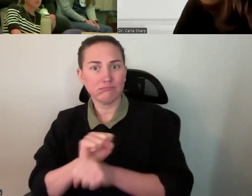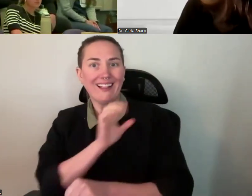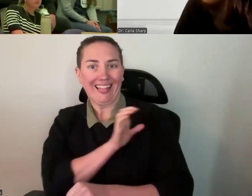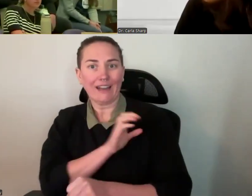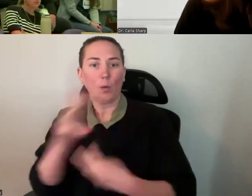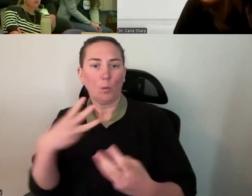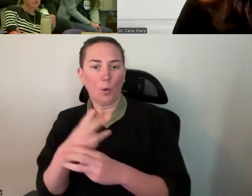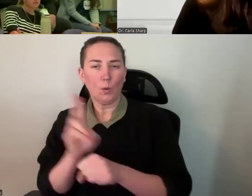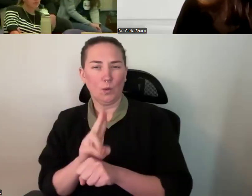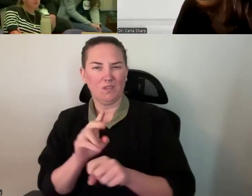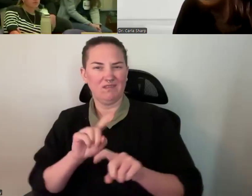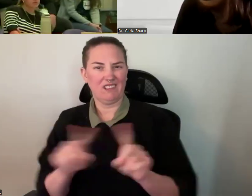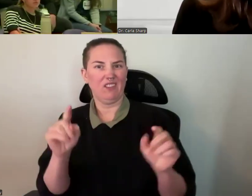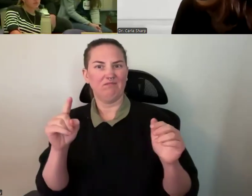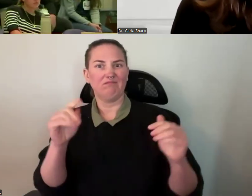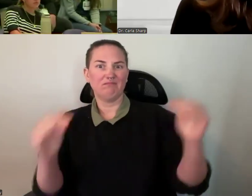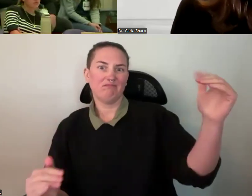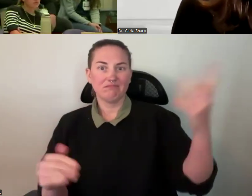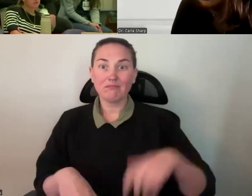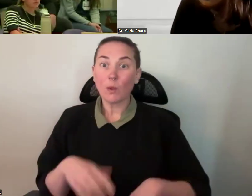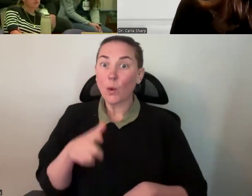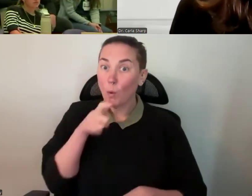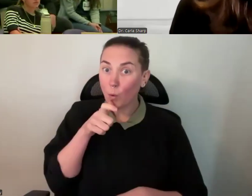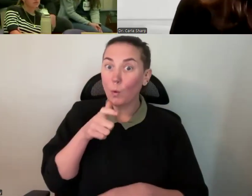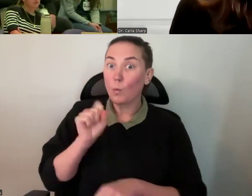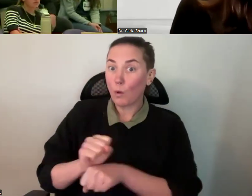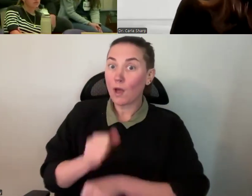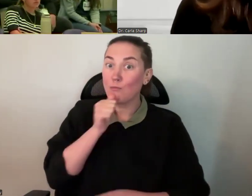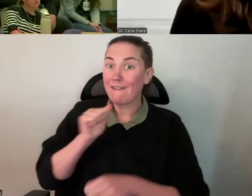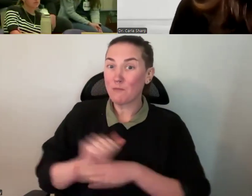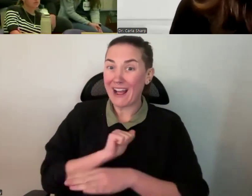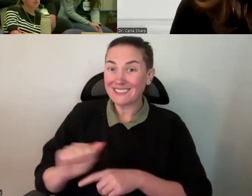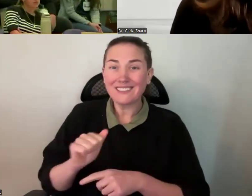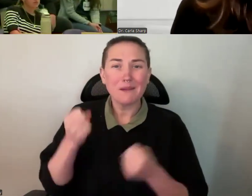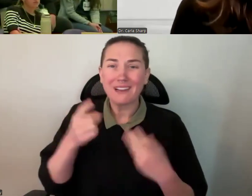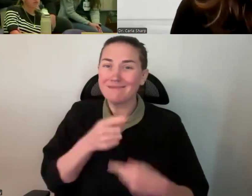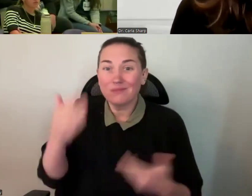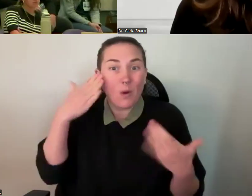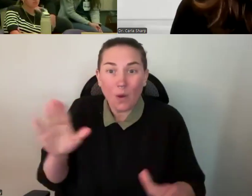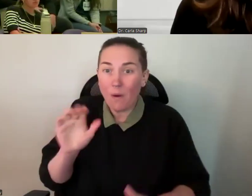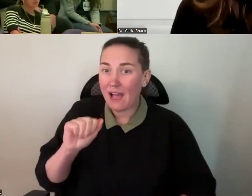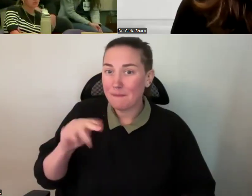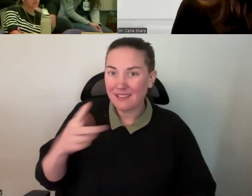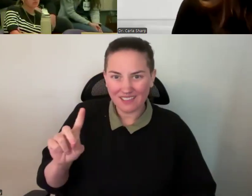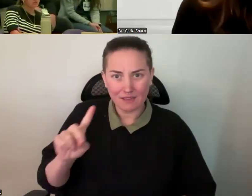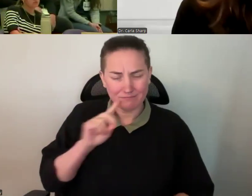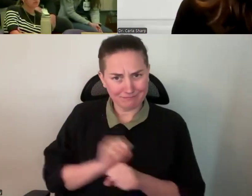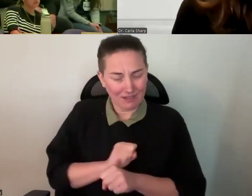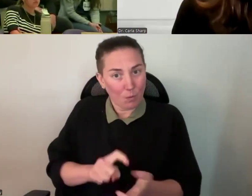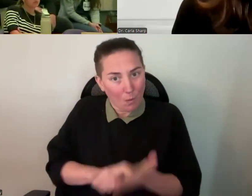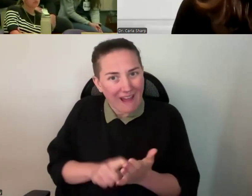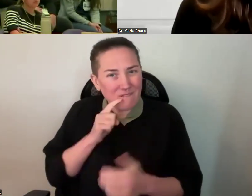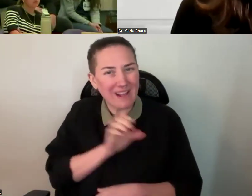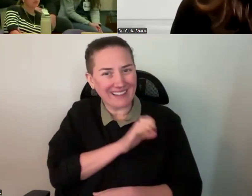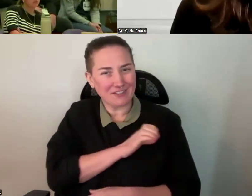I know a lot of private practice clinicians who I think probably have never heard of these models in this way, and yet they are so central and needed for clinical